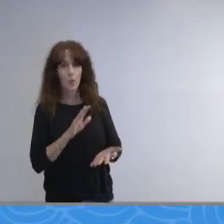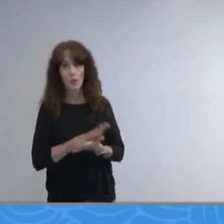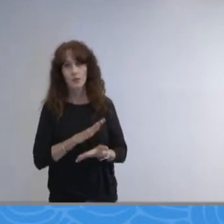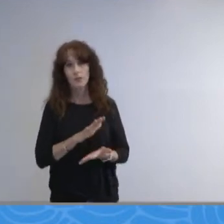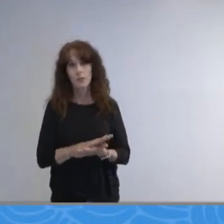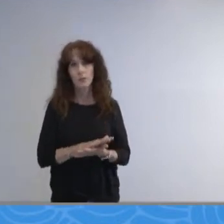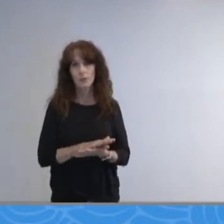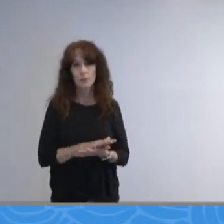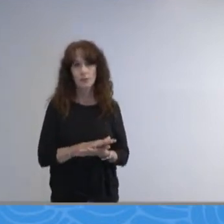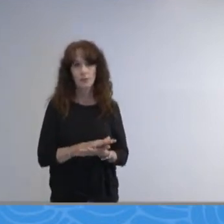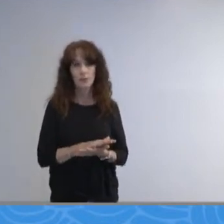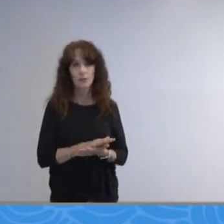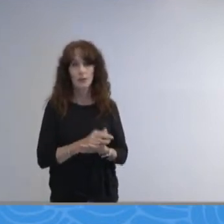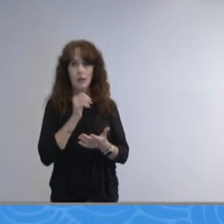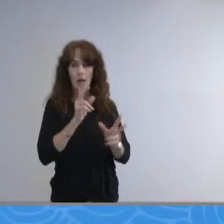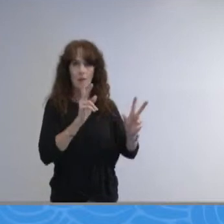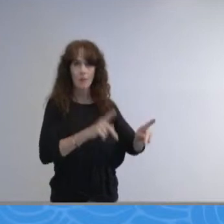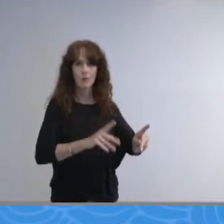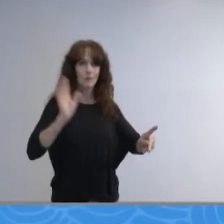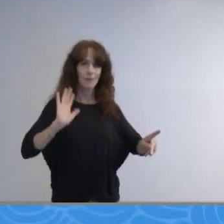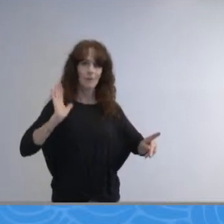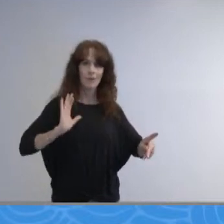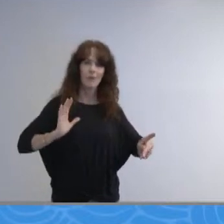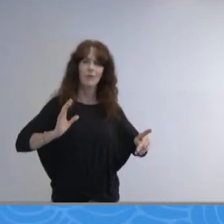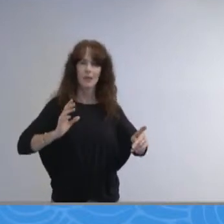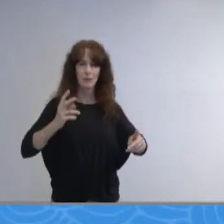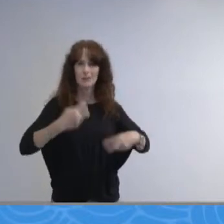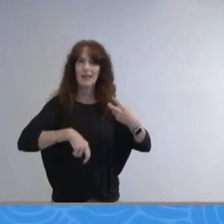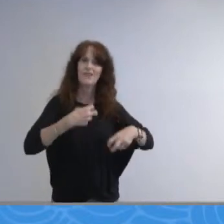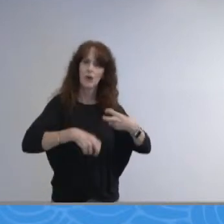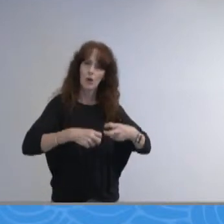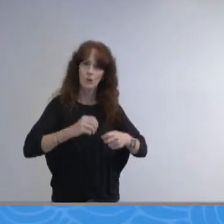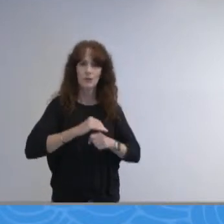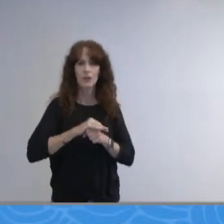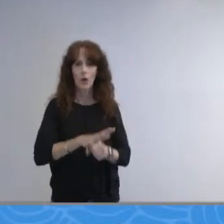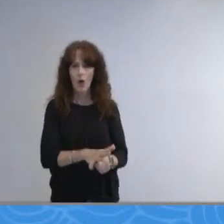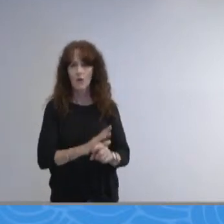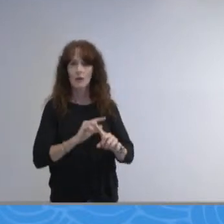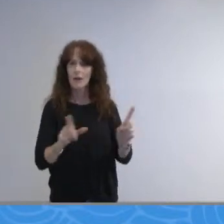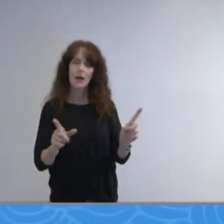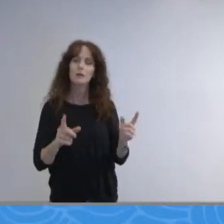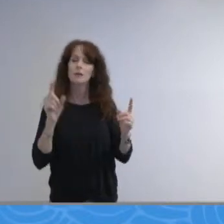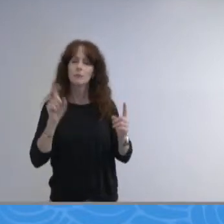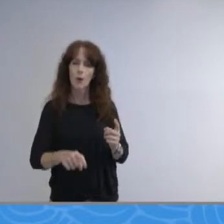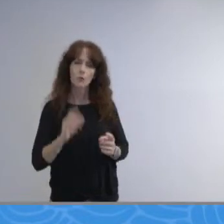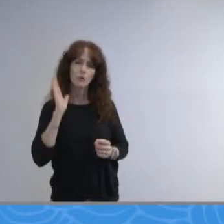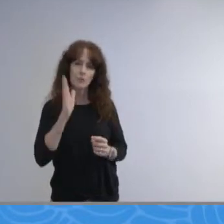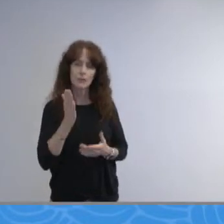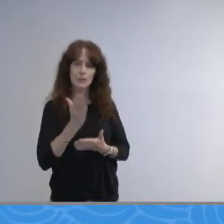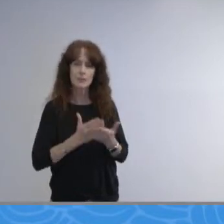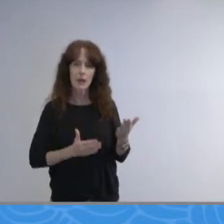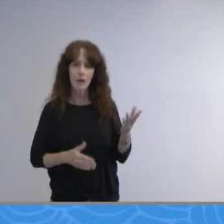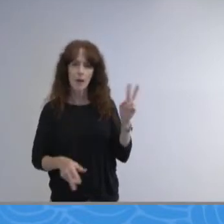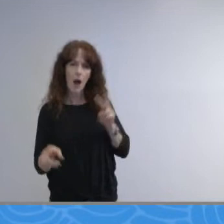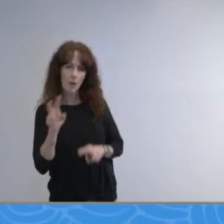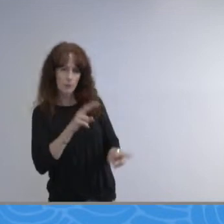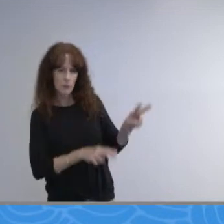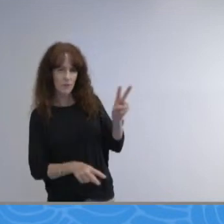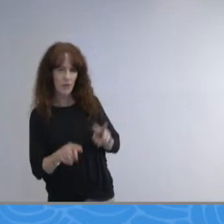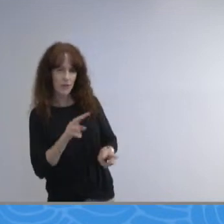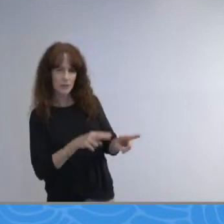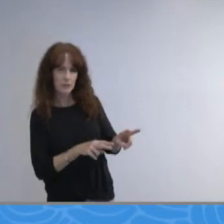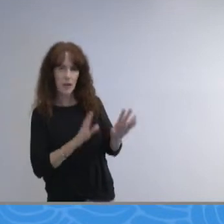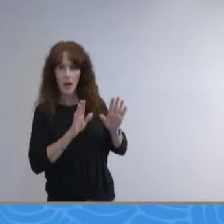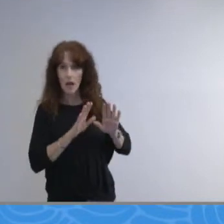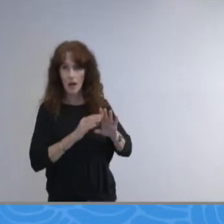schools not being in person, that proved to be a little bit difficult with COVID, but there is supposed to be some observation of